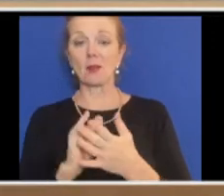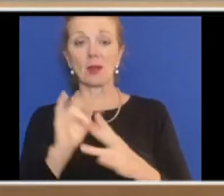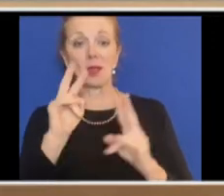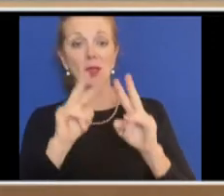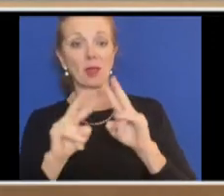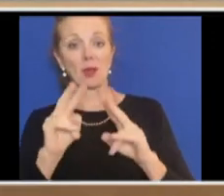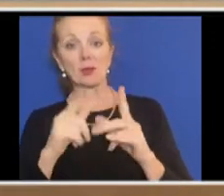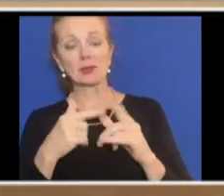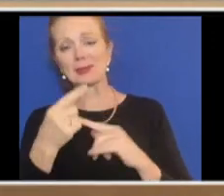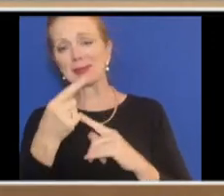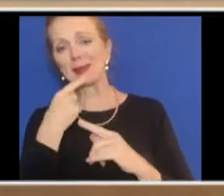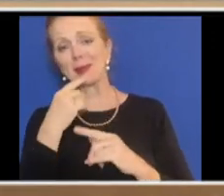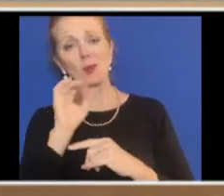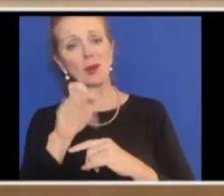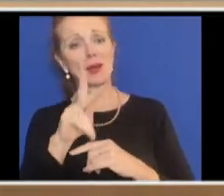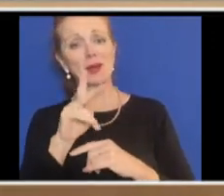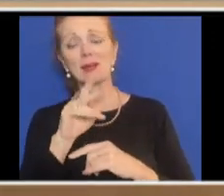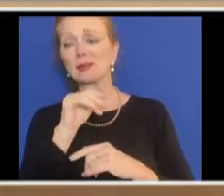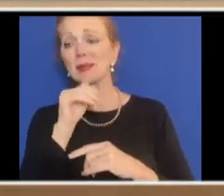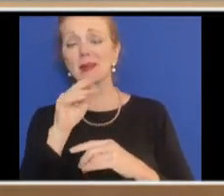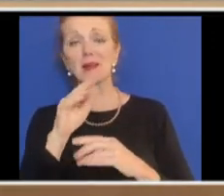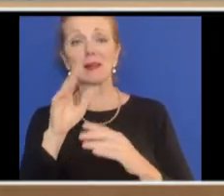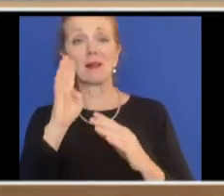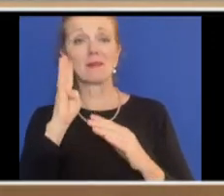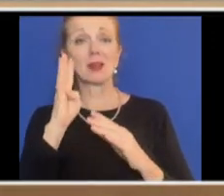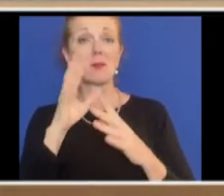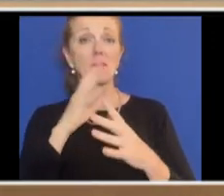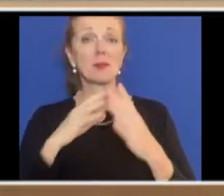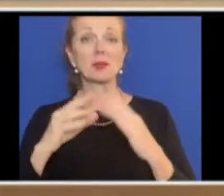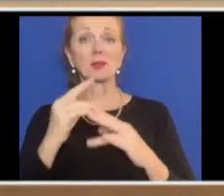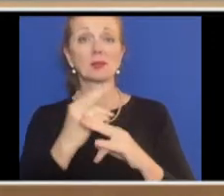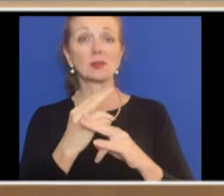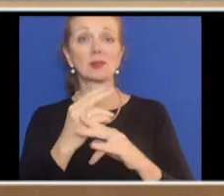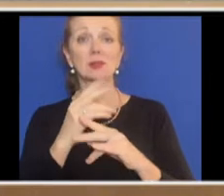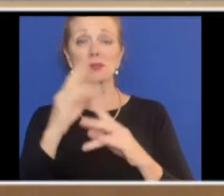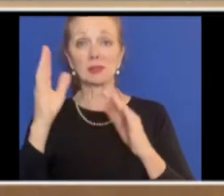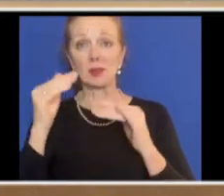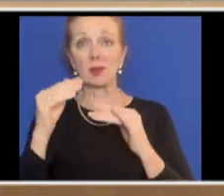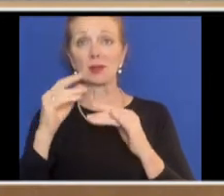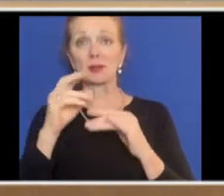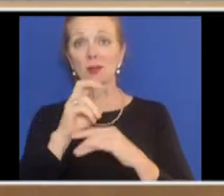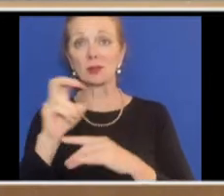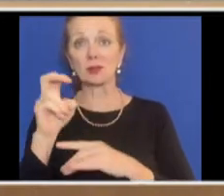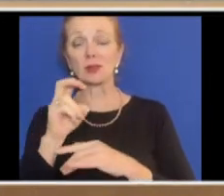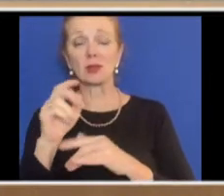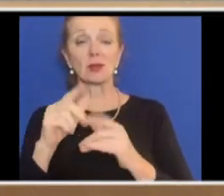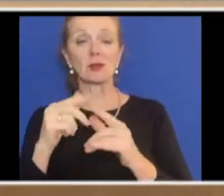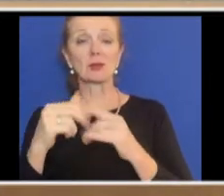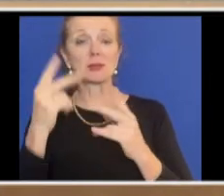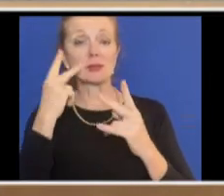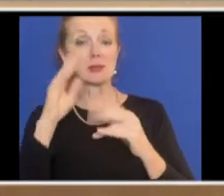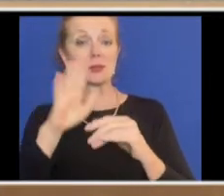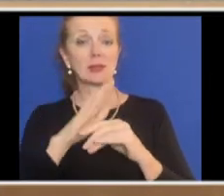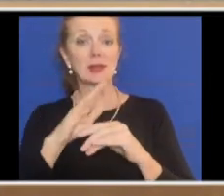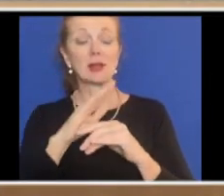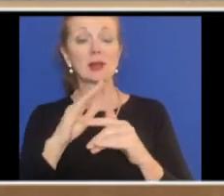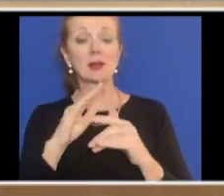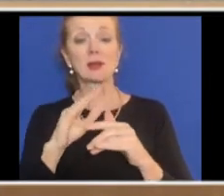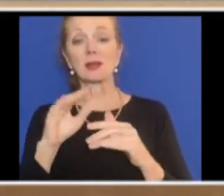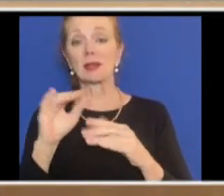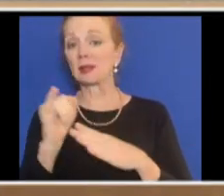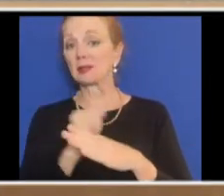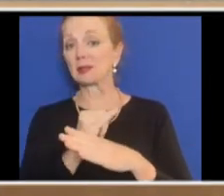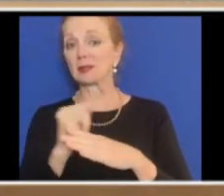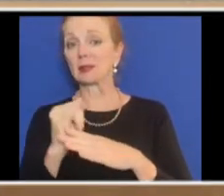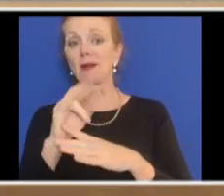and say okay this isn't Innovation mixed juice where we expect transition this is still an area where we see industry as